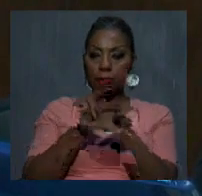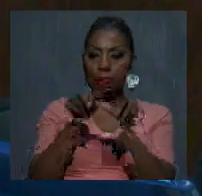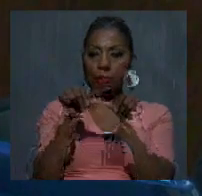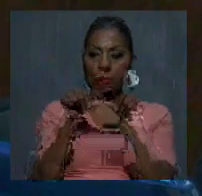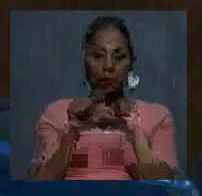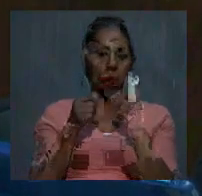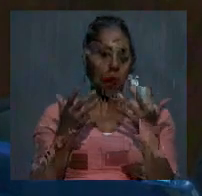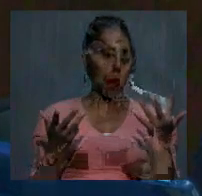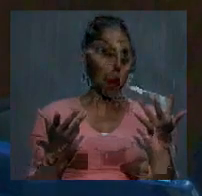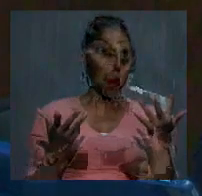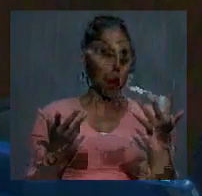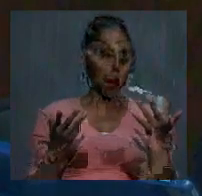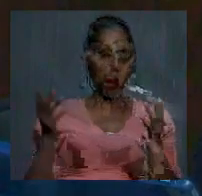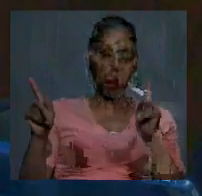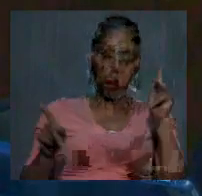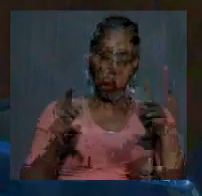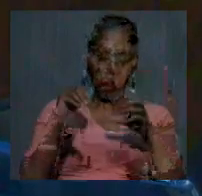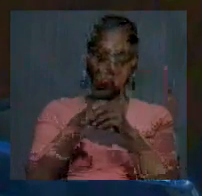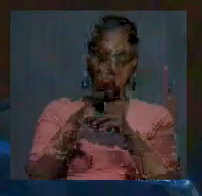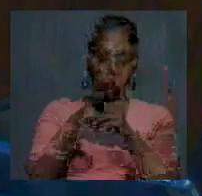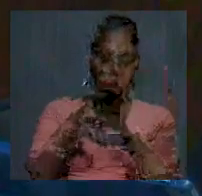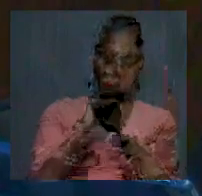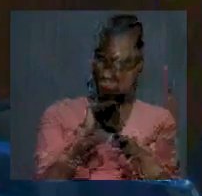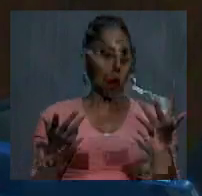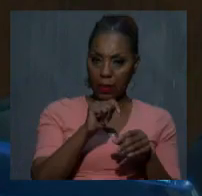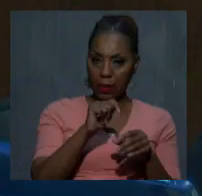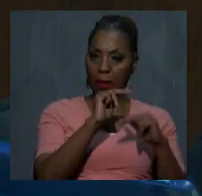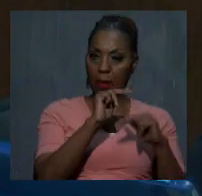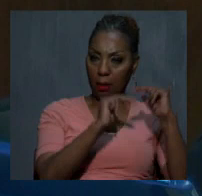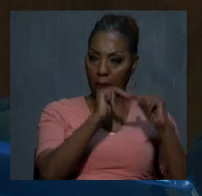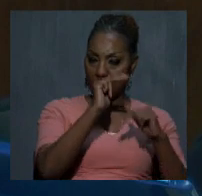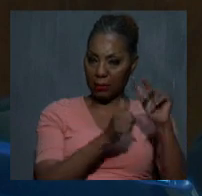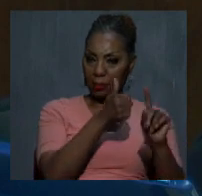areas so that people access